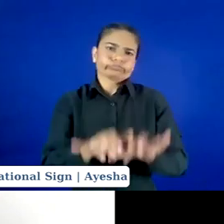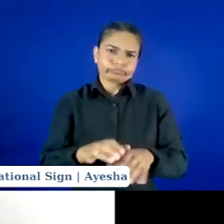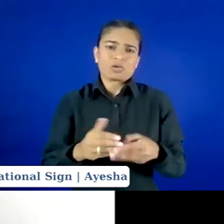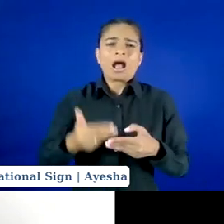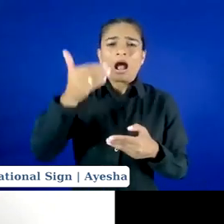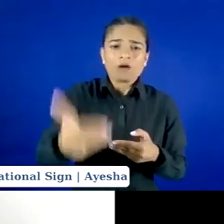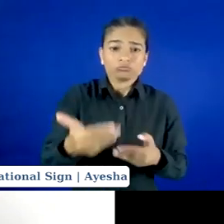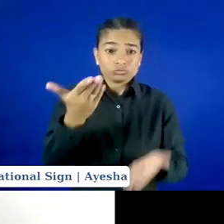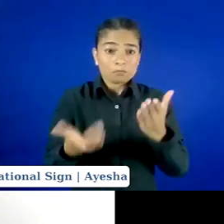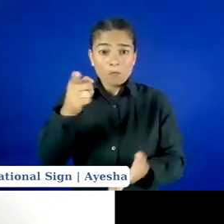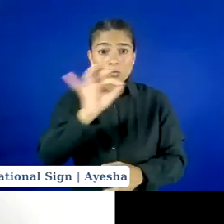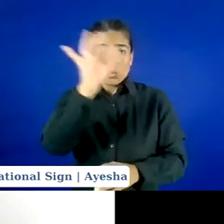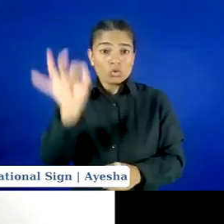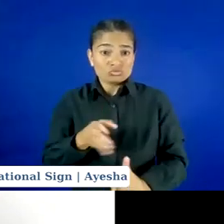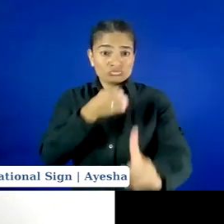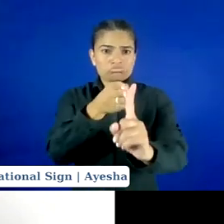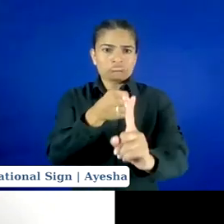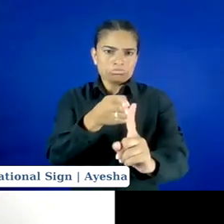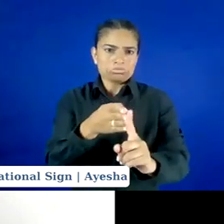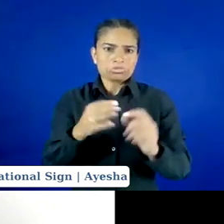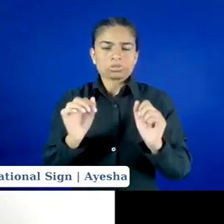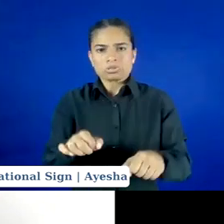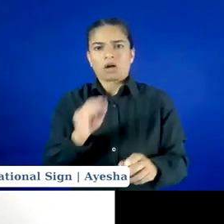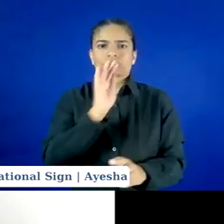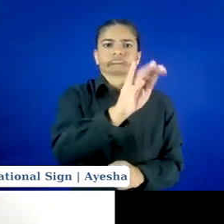back and he will address all of them.